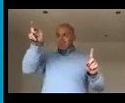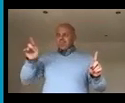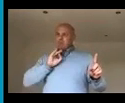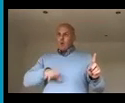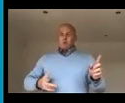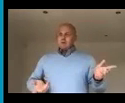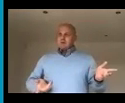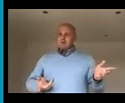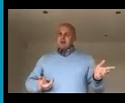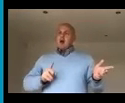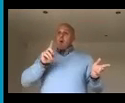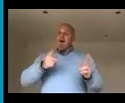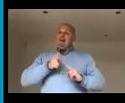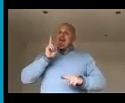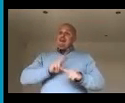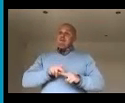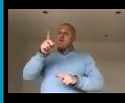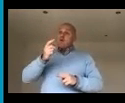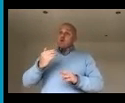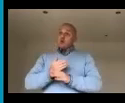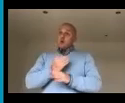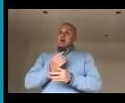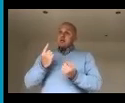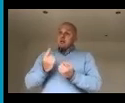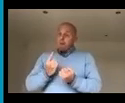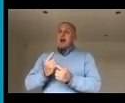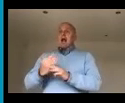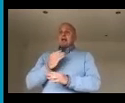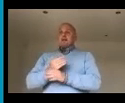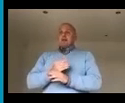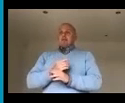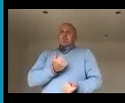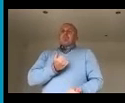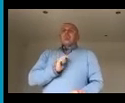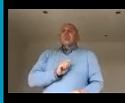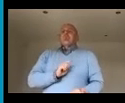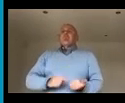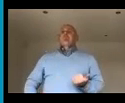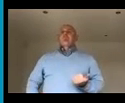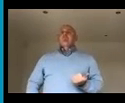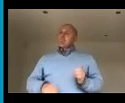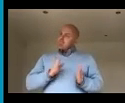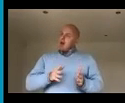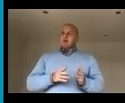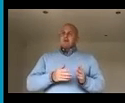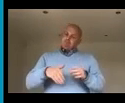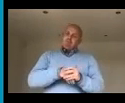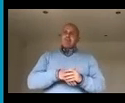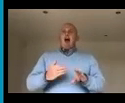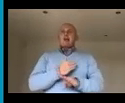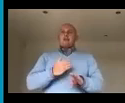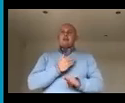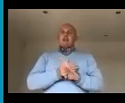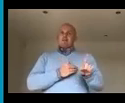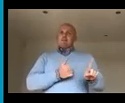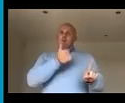But provided you're doing something in terms of activities, then this is going to be okay. You can say, well,